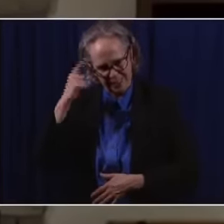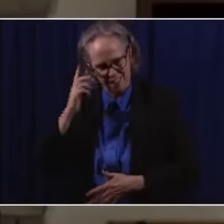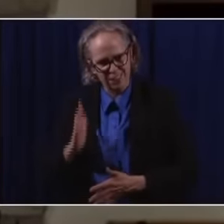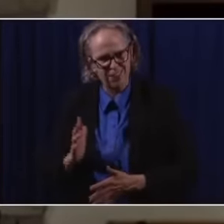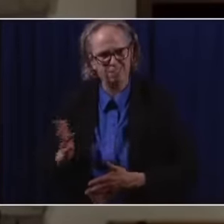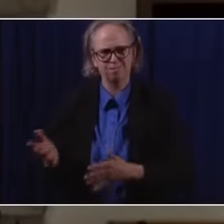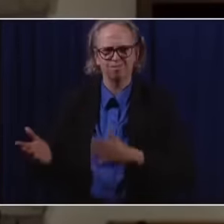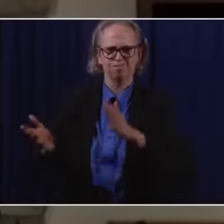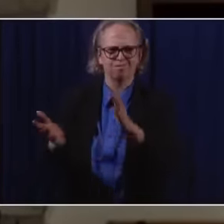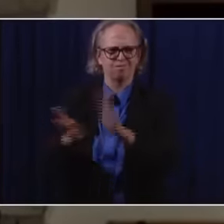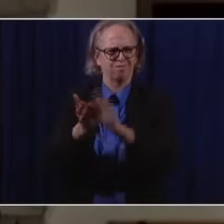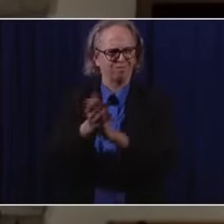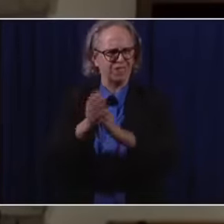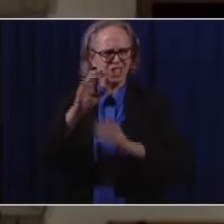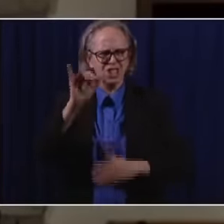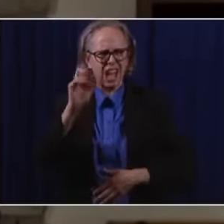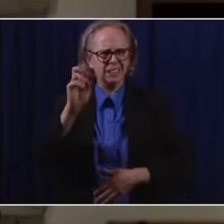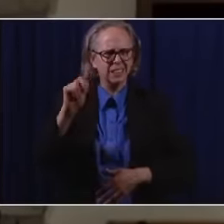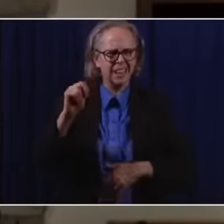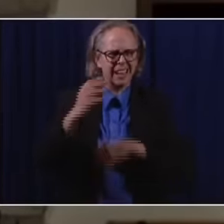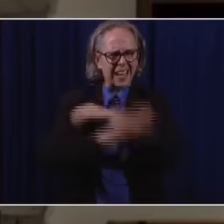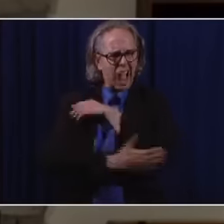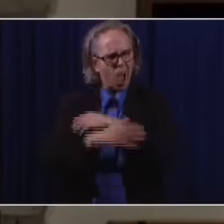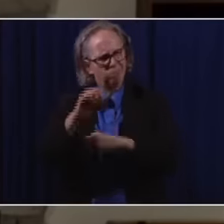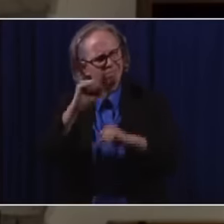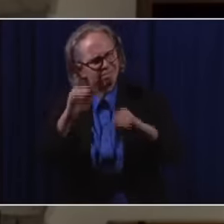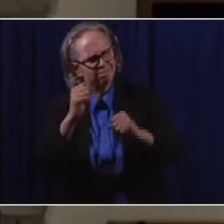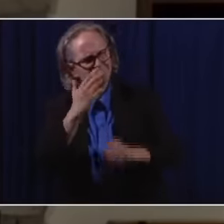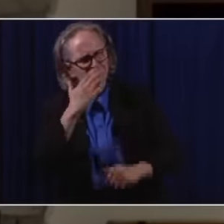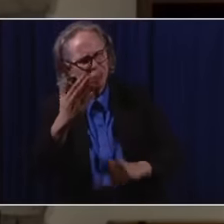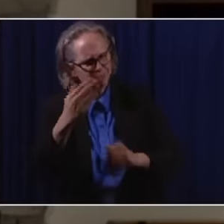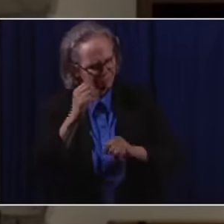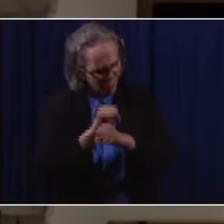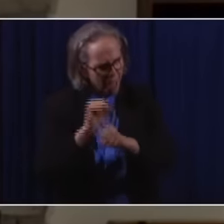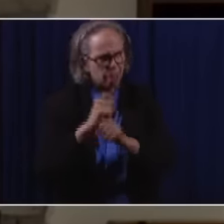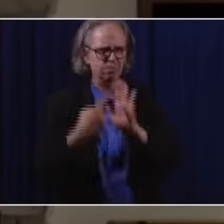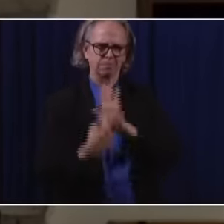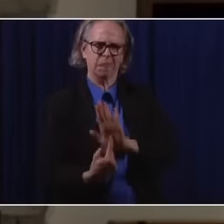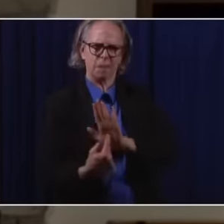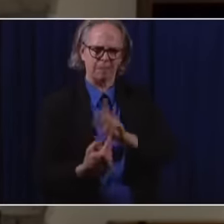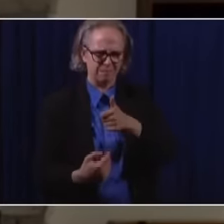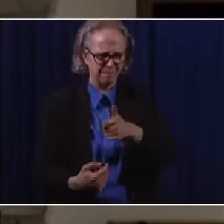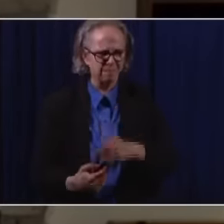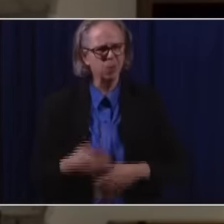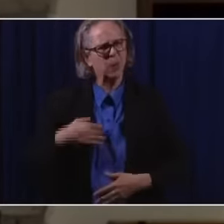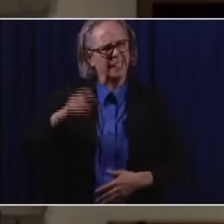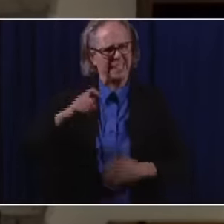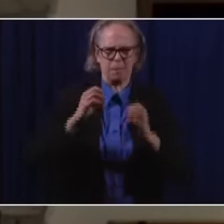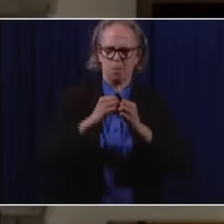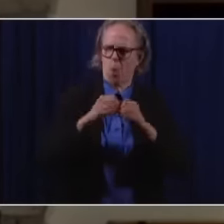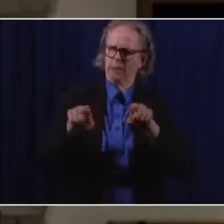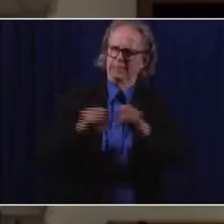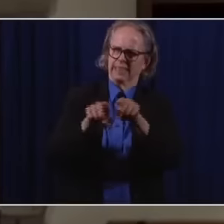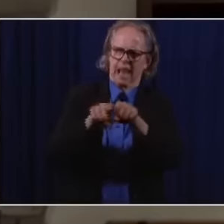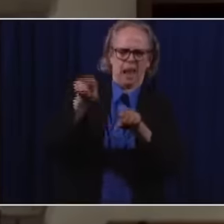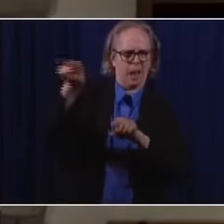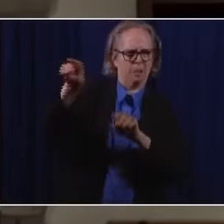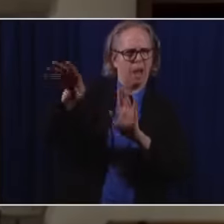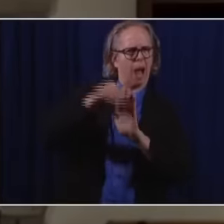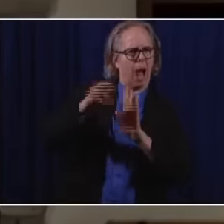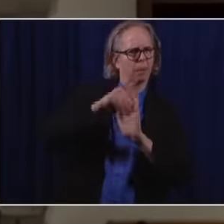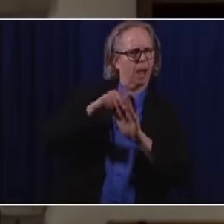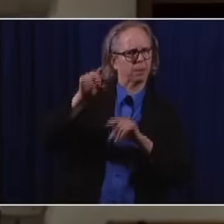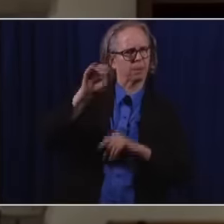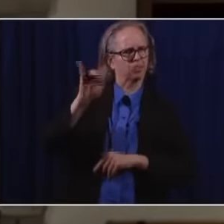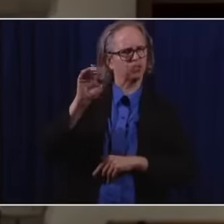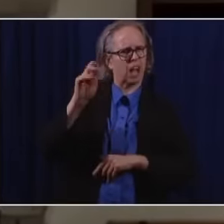County. Everything is local, and the ability of communities to come together and talk